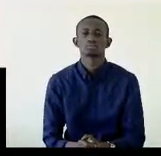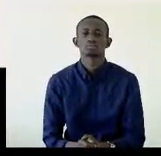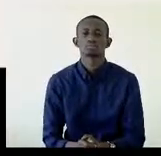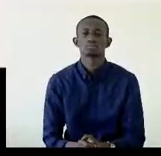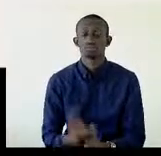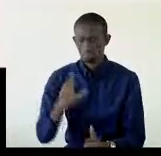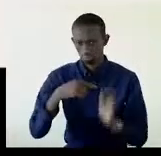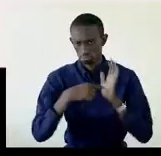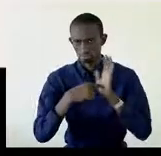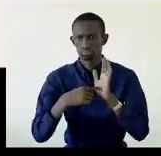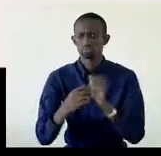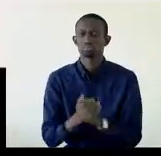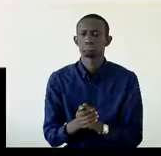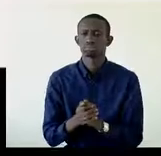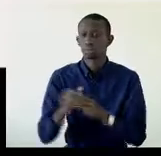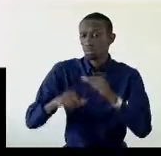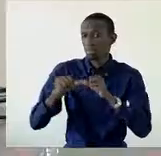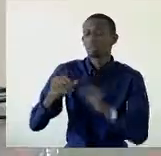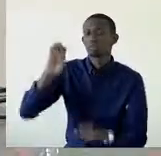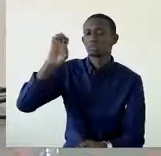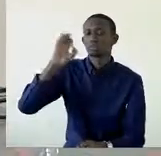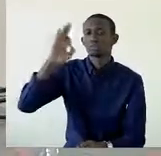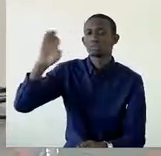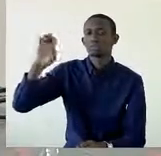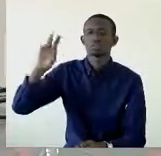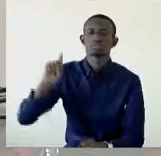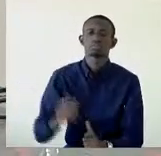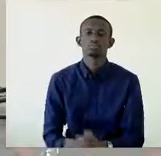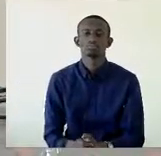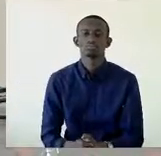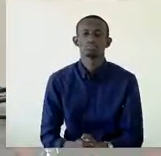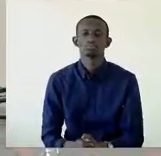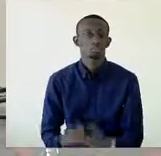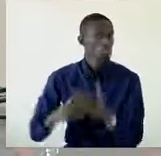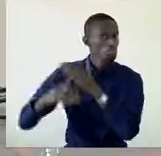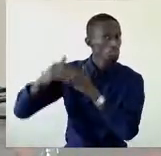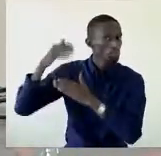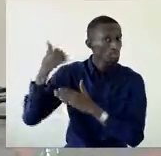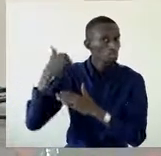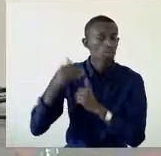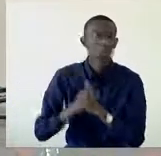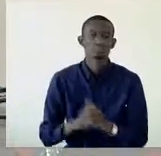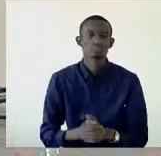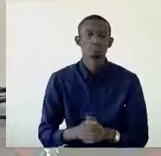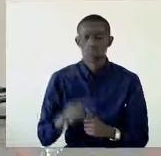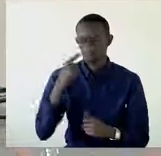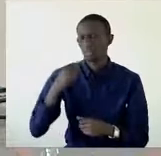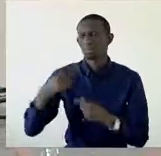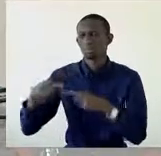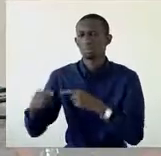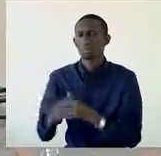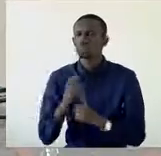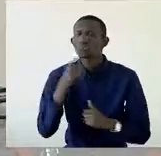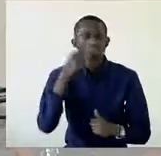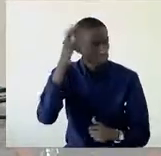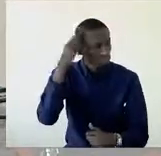mentioned about the effects. In the previous lessons, we have already mentioned this several times. So you need to